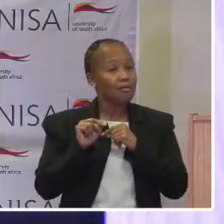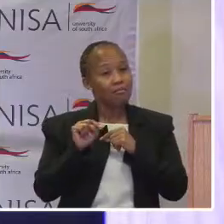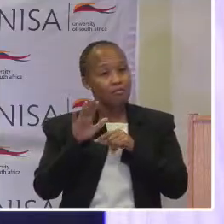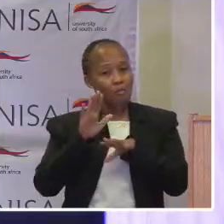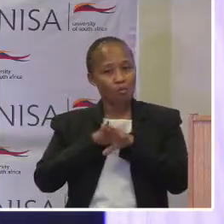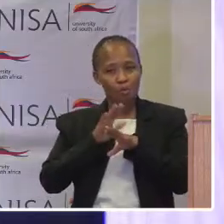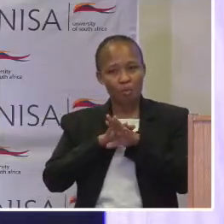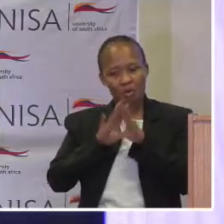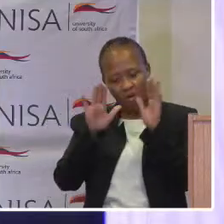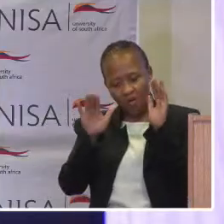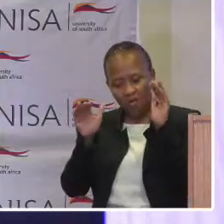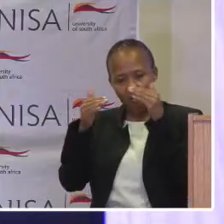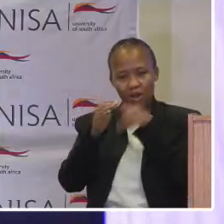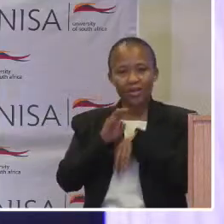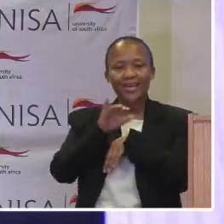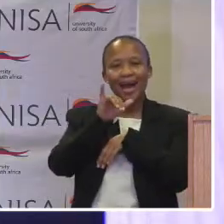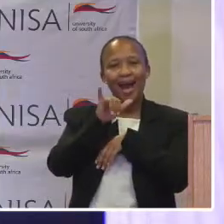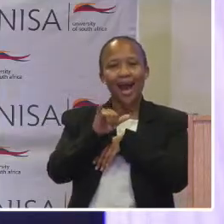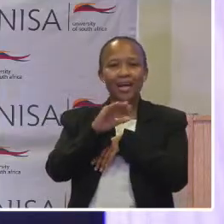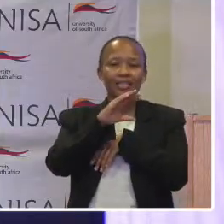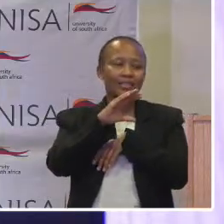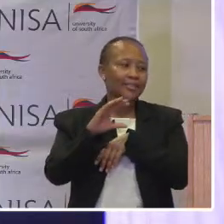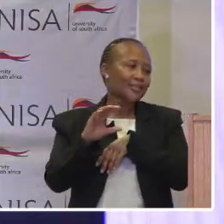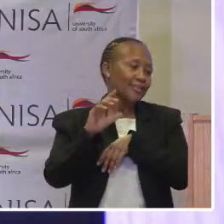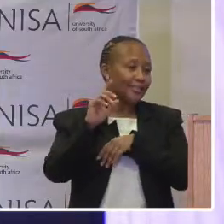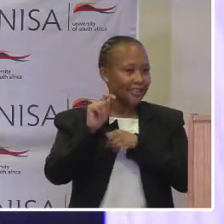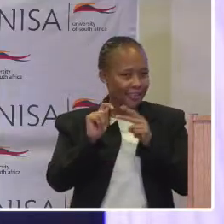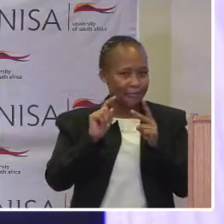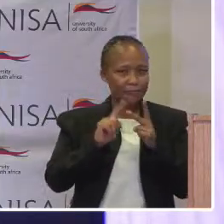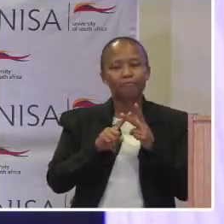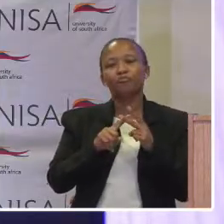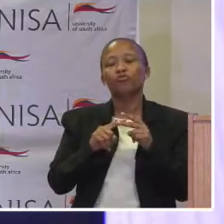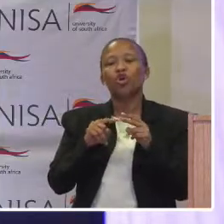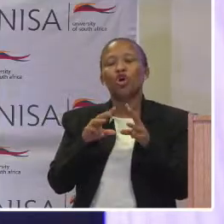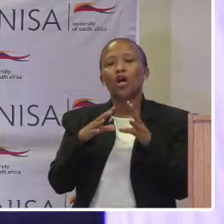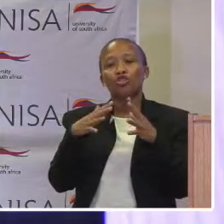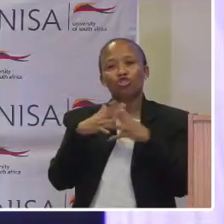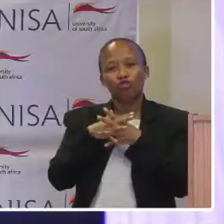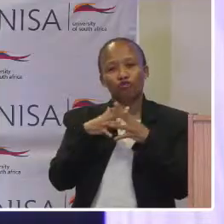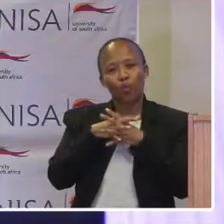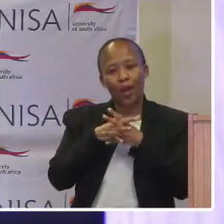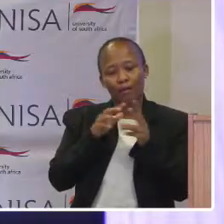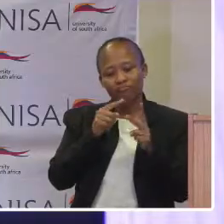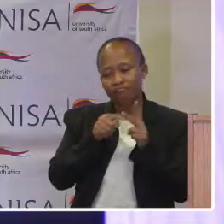focuses on ICT and software.